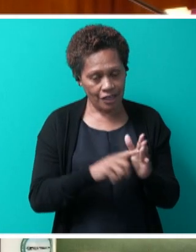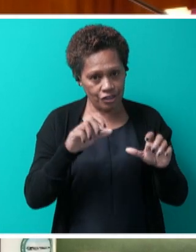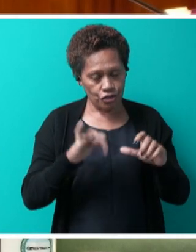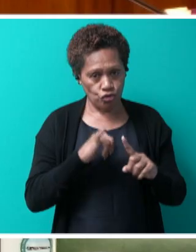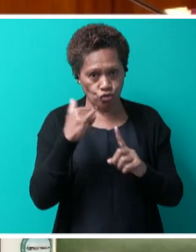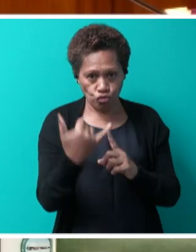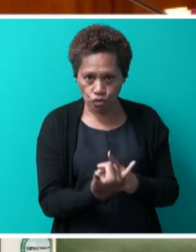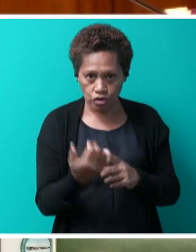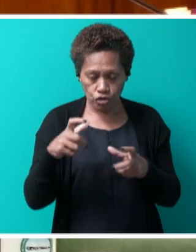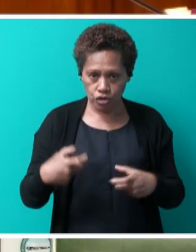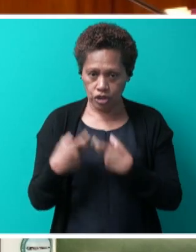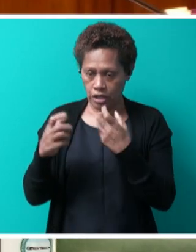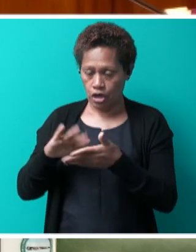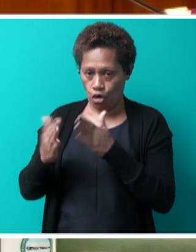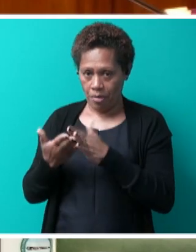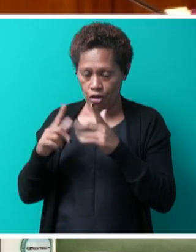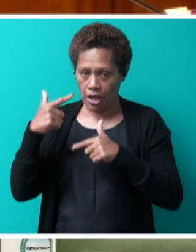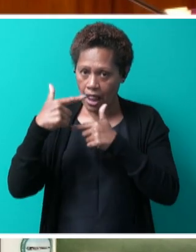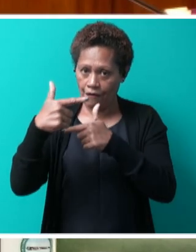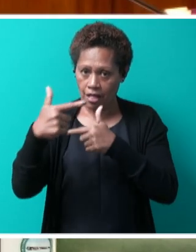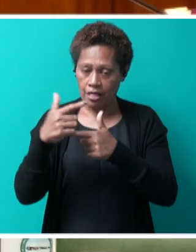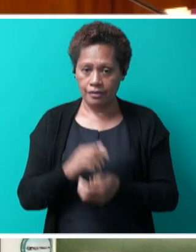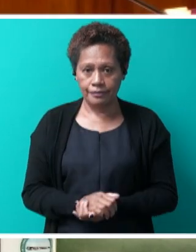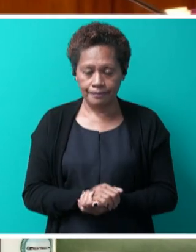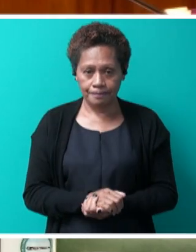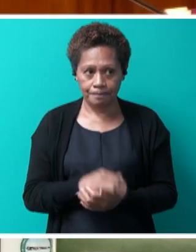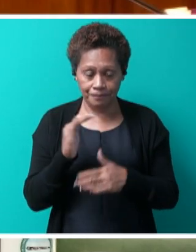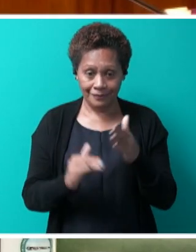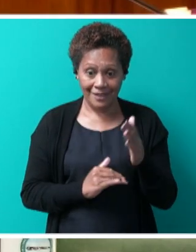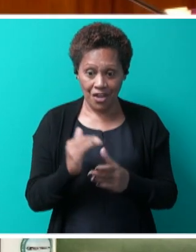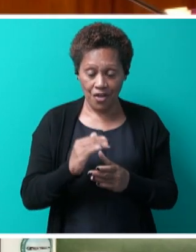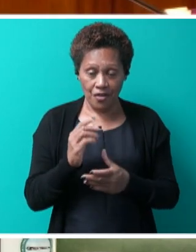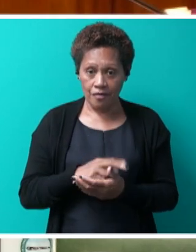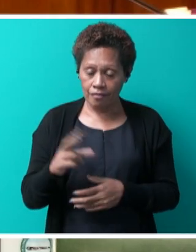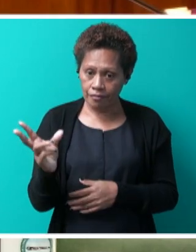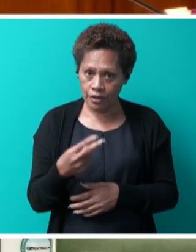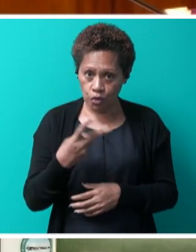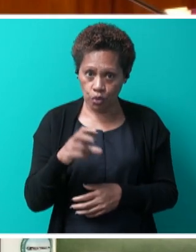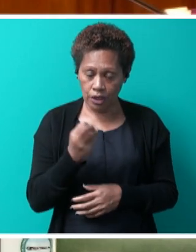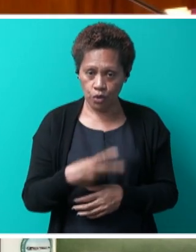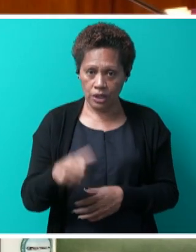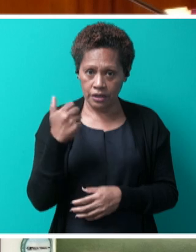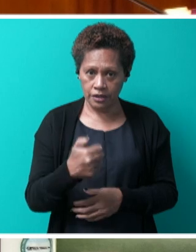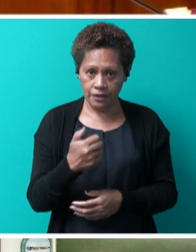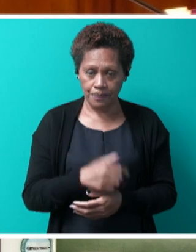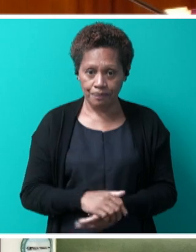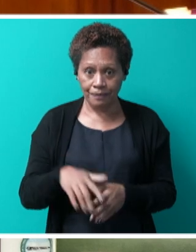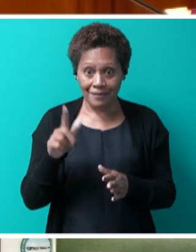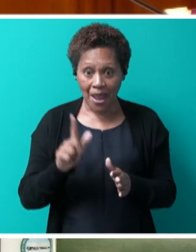level. Across the ministry outreach and field activities conducted in March and April 2026, Lekutu in